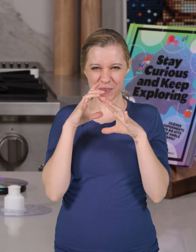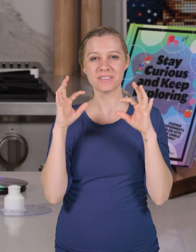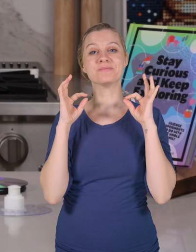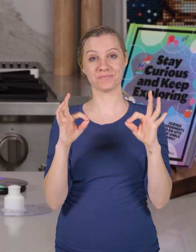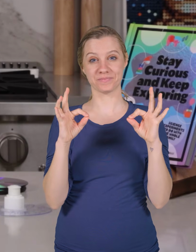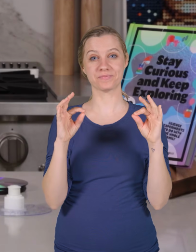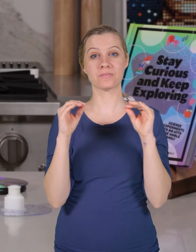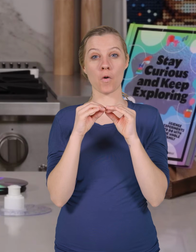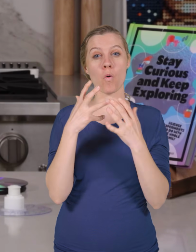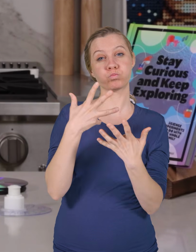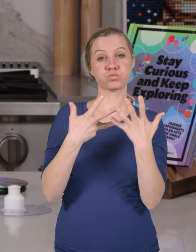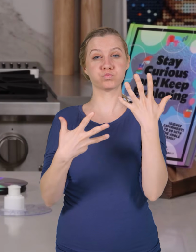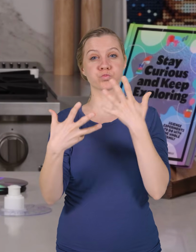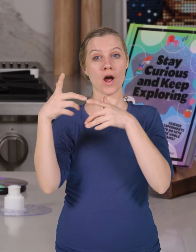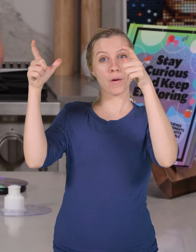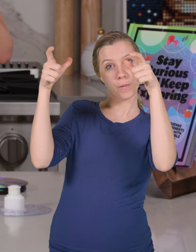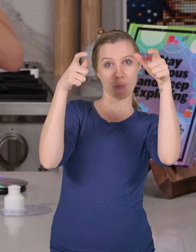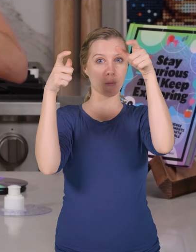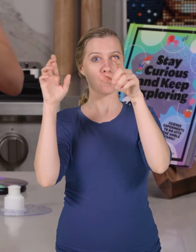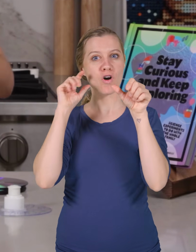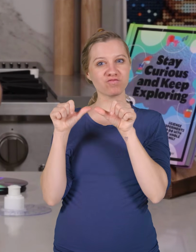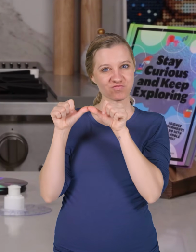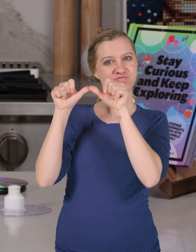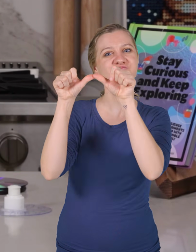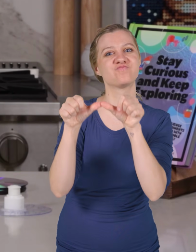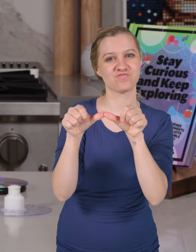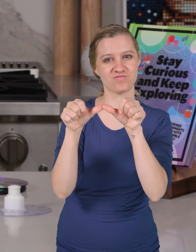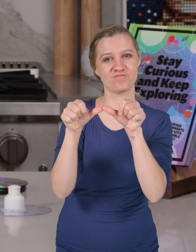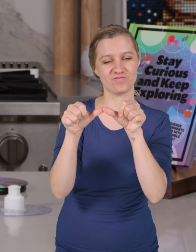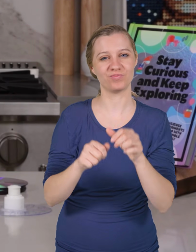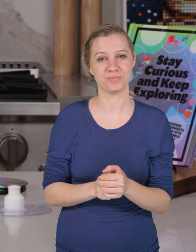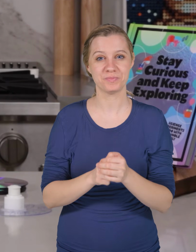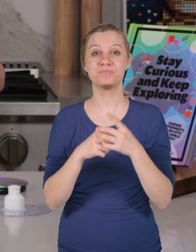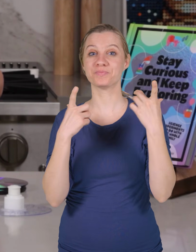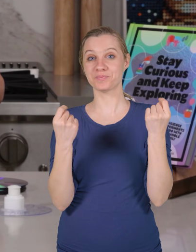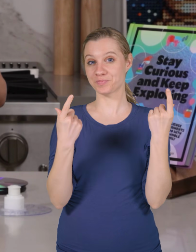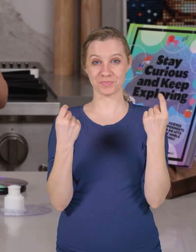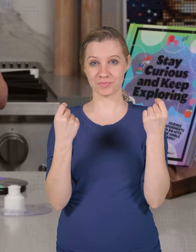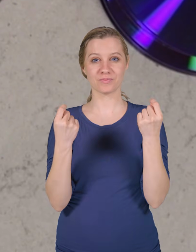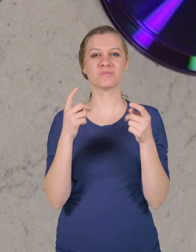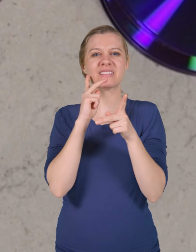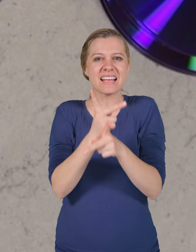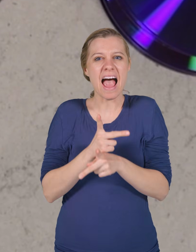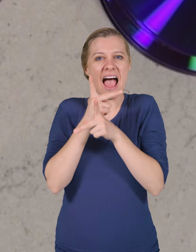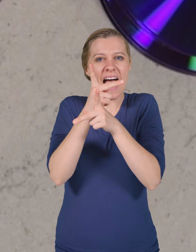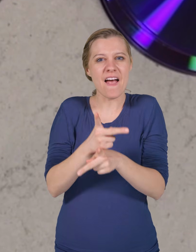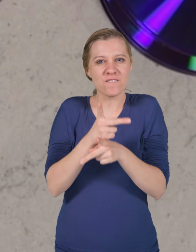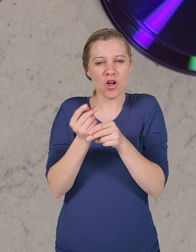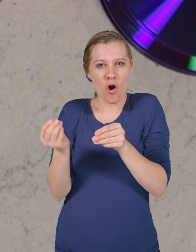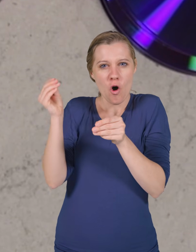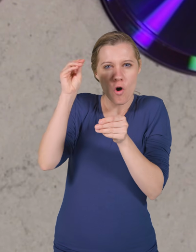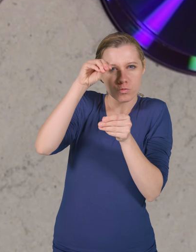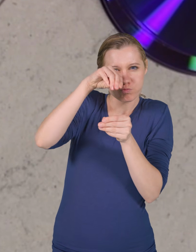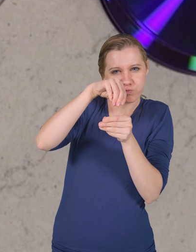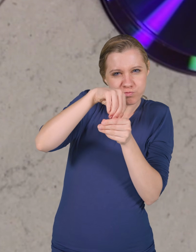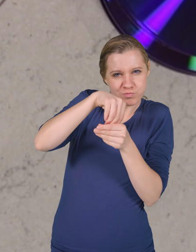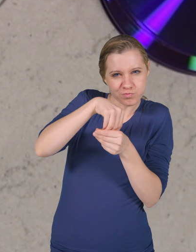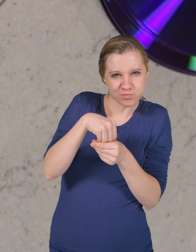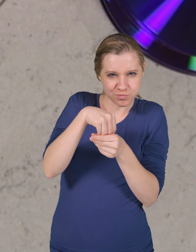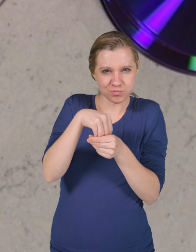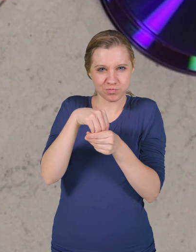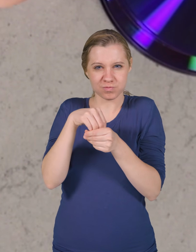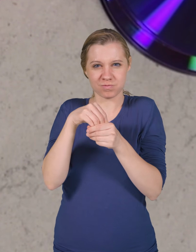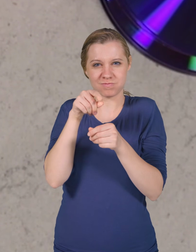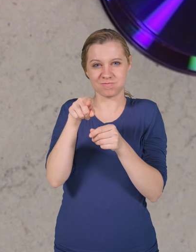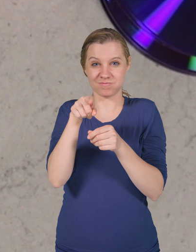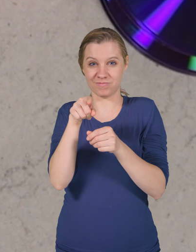because you'll have more air and your alien hovercraft will last a little bit longer. So now what you wanna do is carefully put the opening of your balloon right